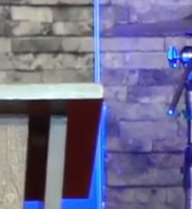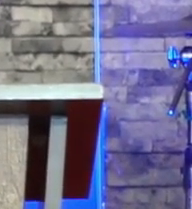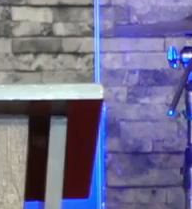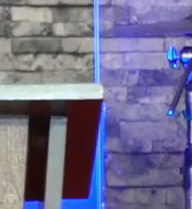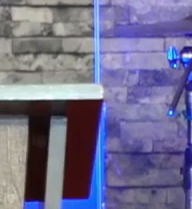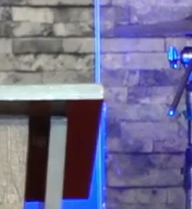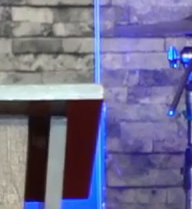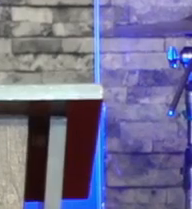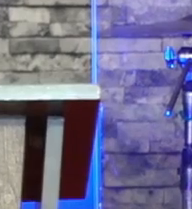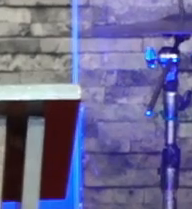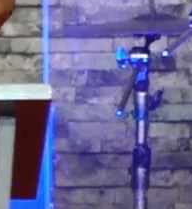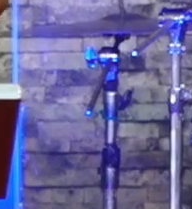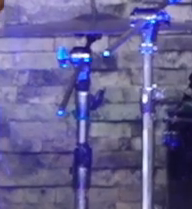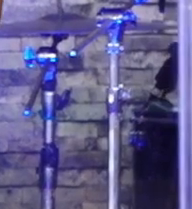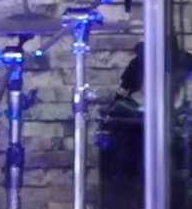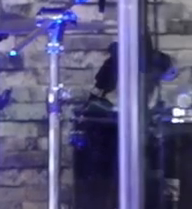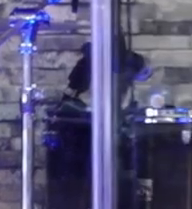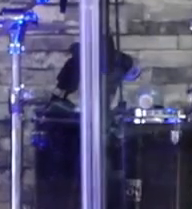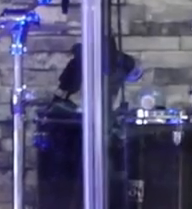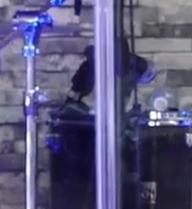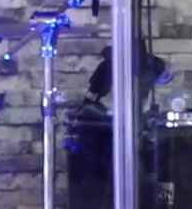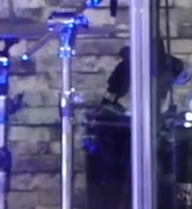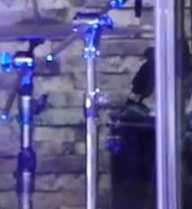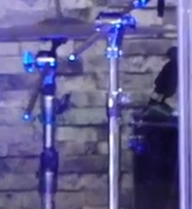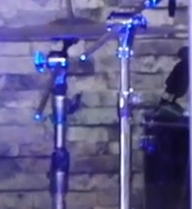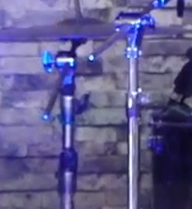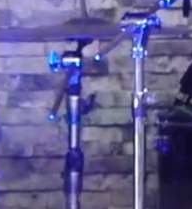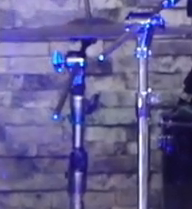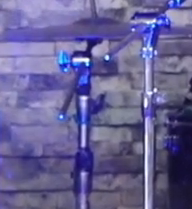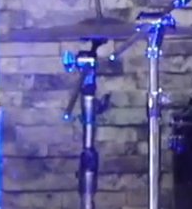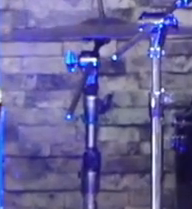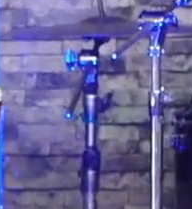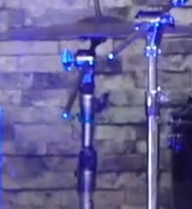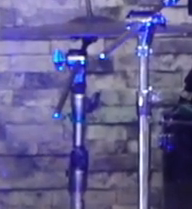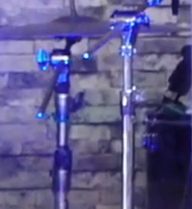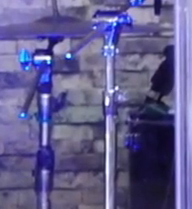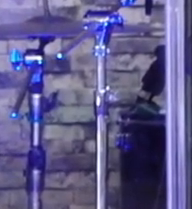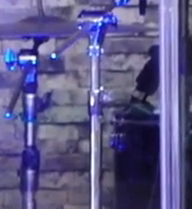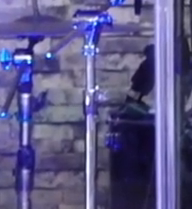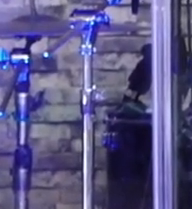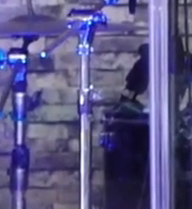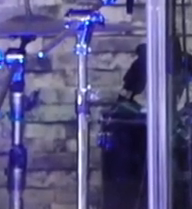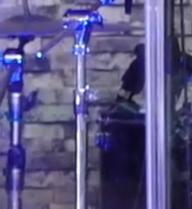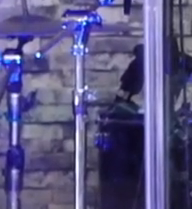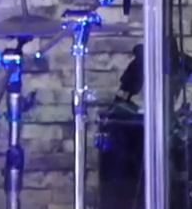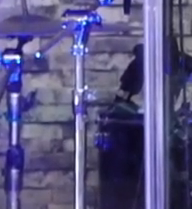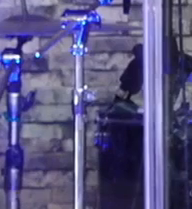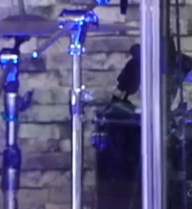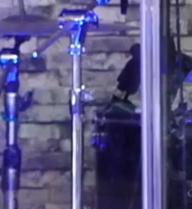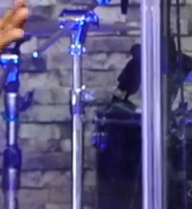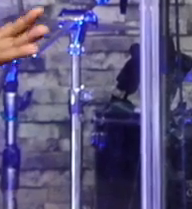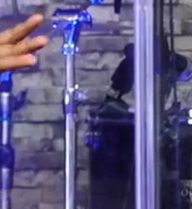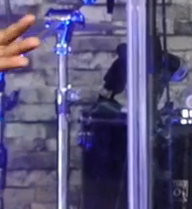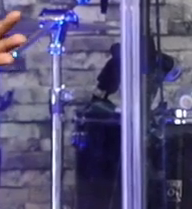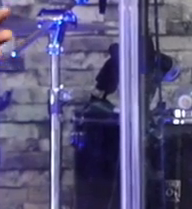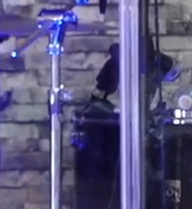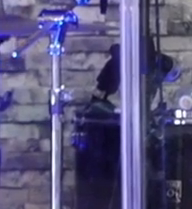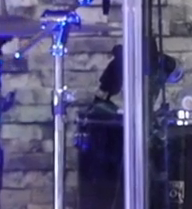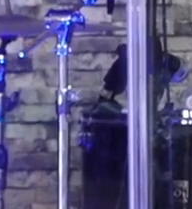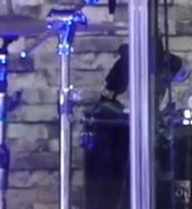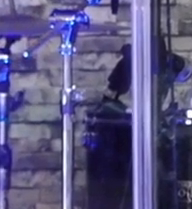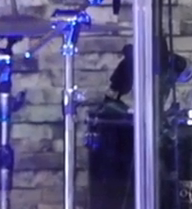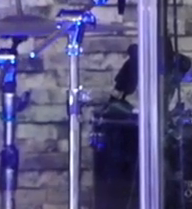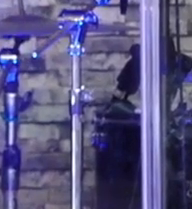kiroho. You don't hear God's voice. Utaweza kusikia sauti ya Mungu. You don't discern things which